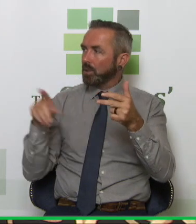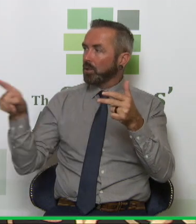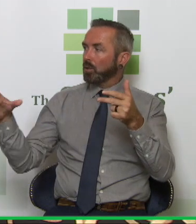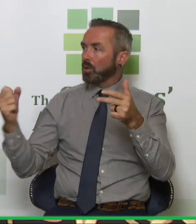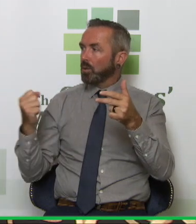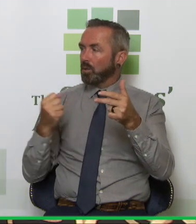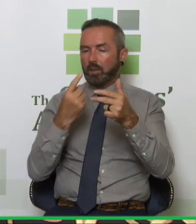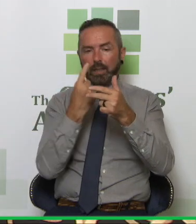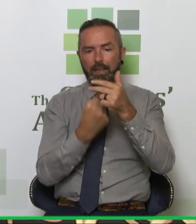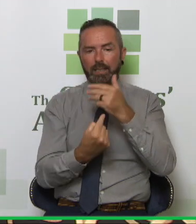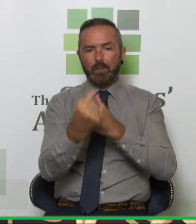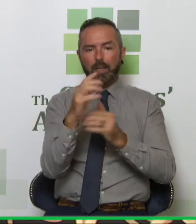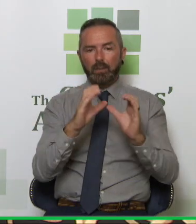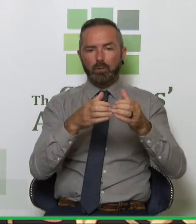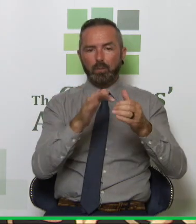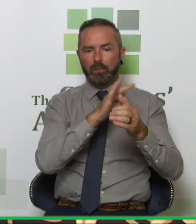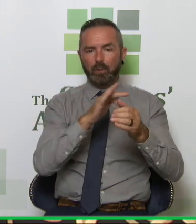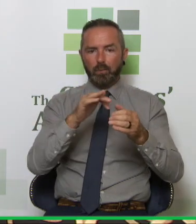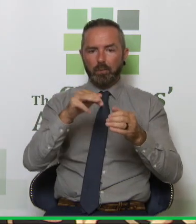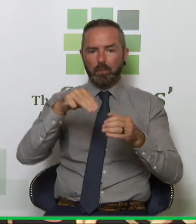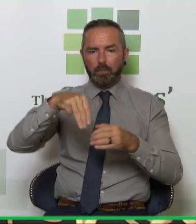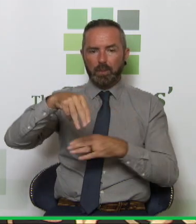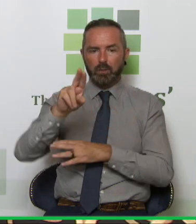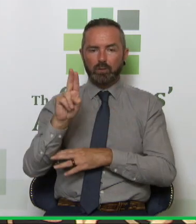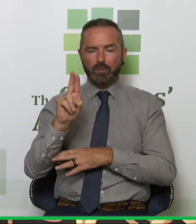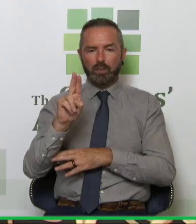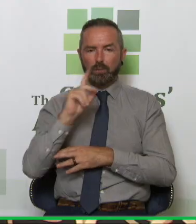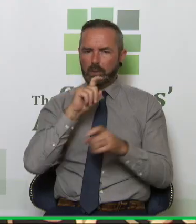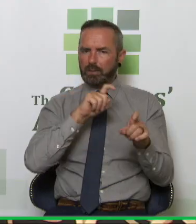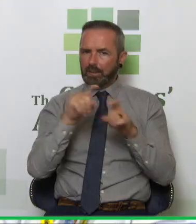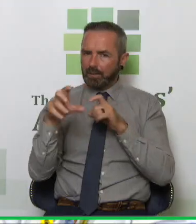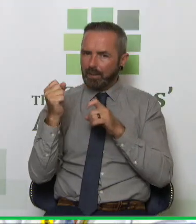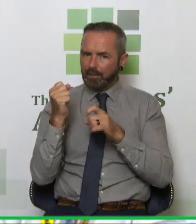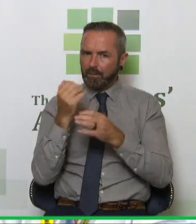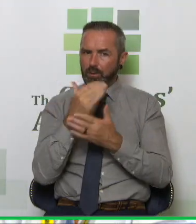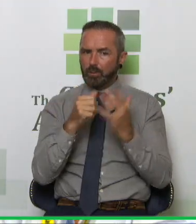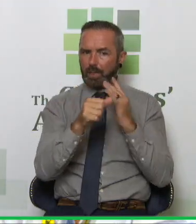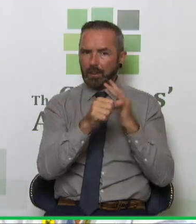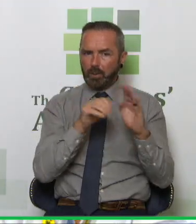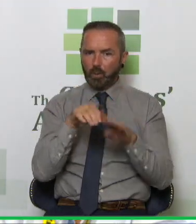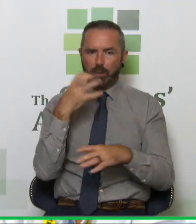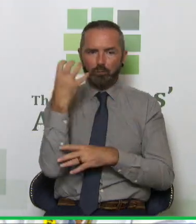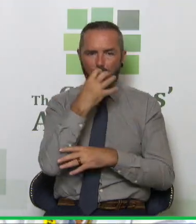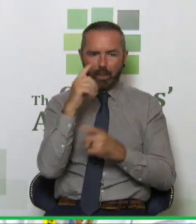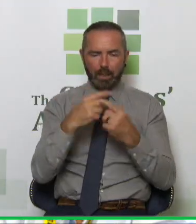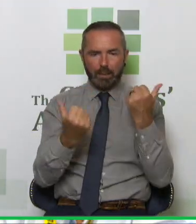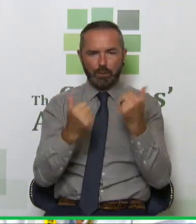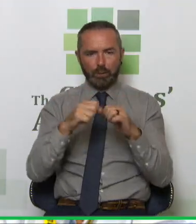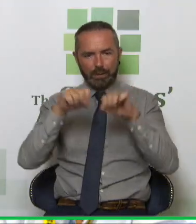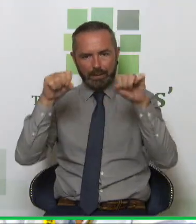of an independent party from Maynooth University, but you still have expertise in criminology and the justice